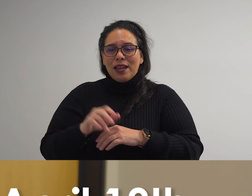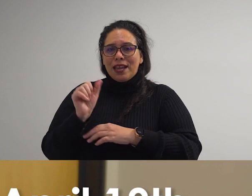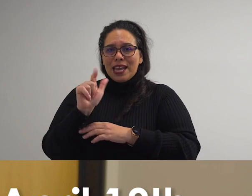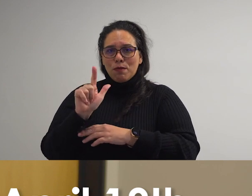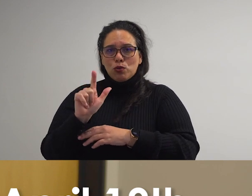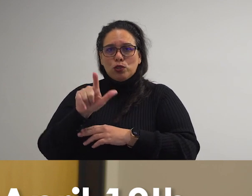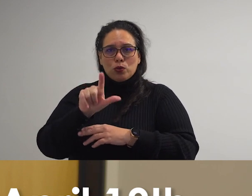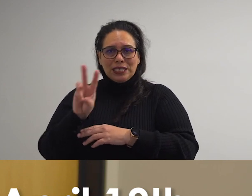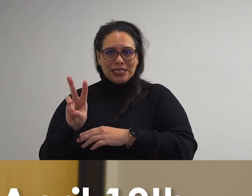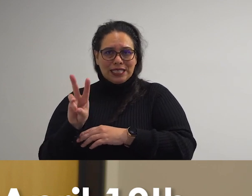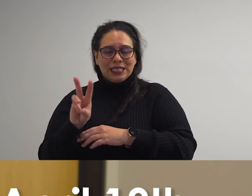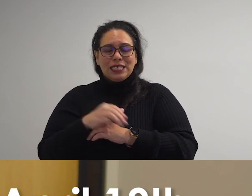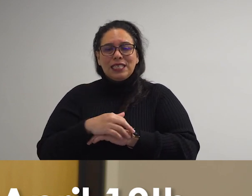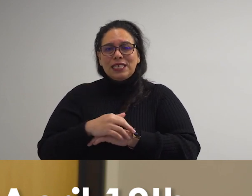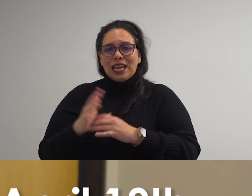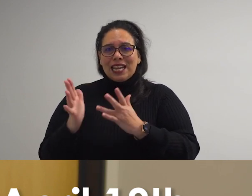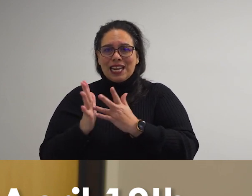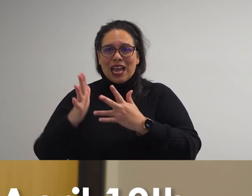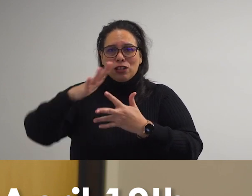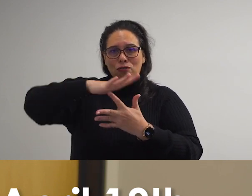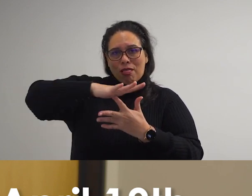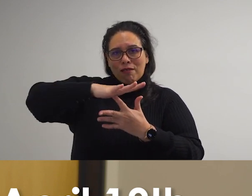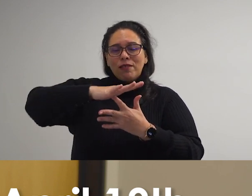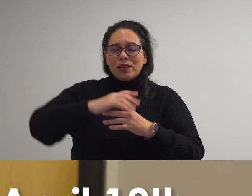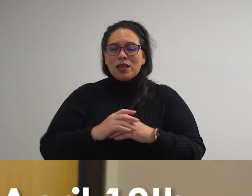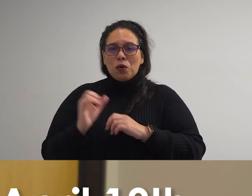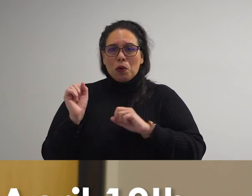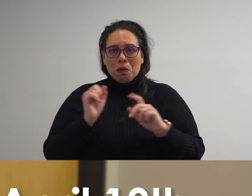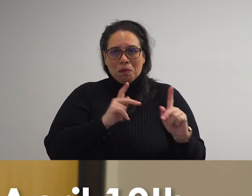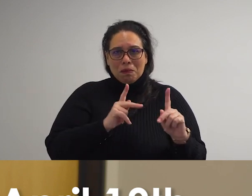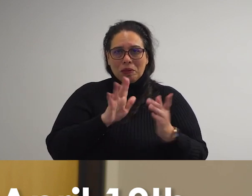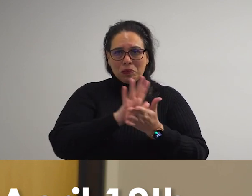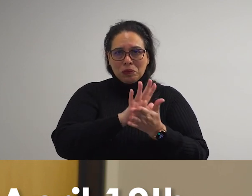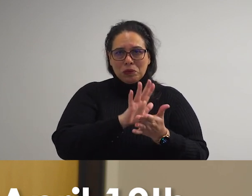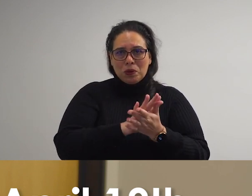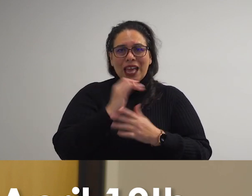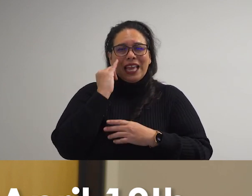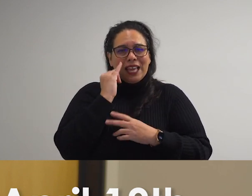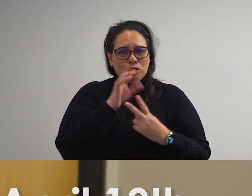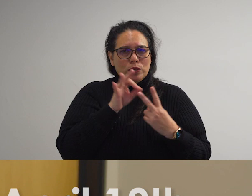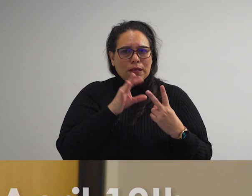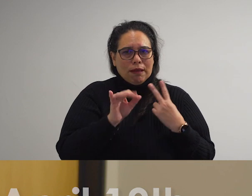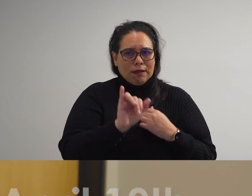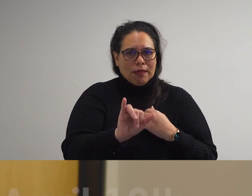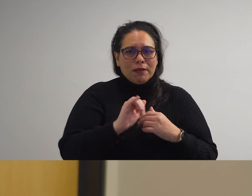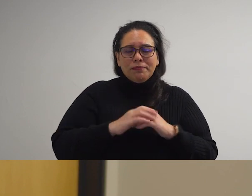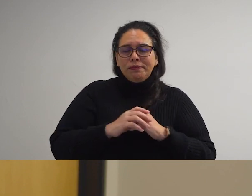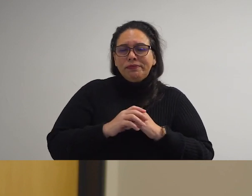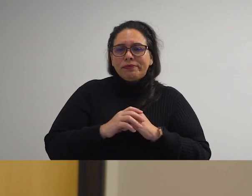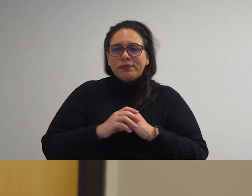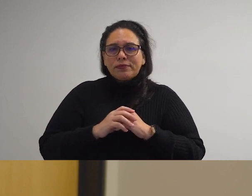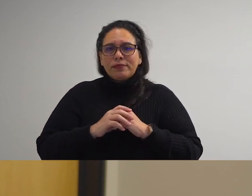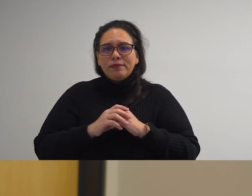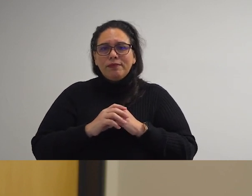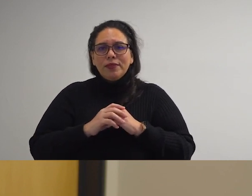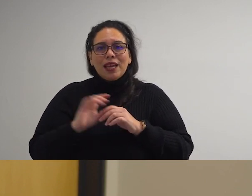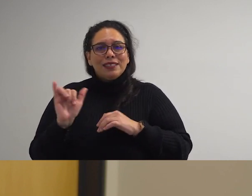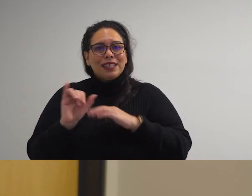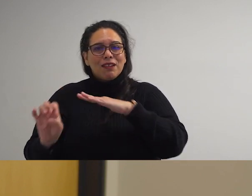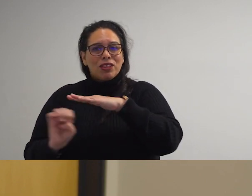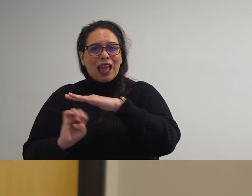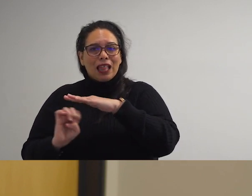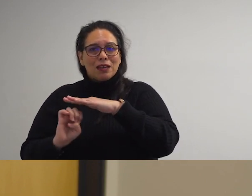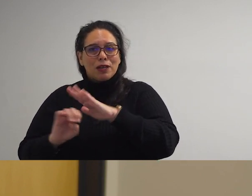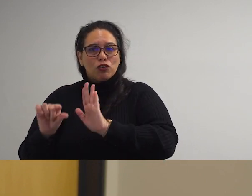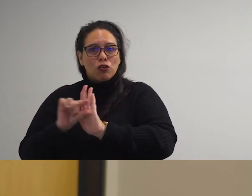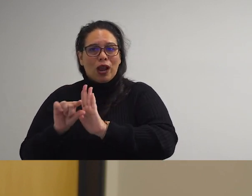April 26th, students in grades 9 to 11 who have selected in-person learning will return. As we did for the